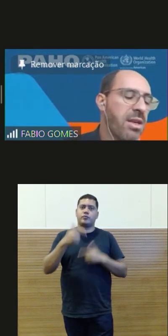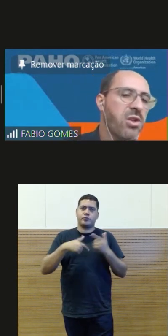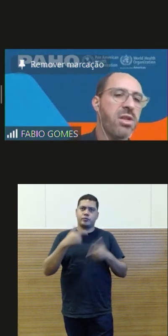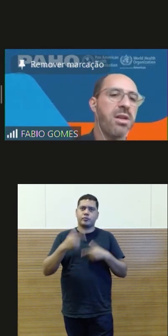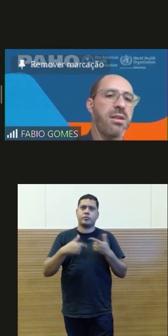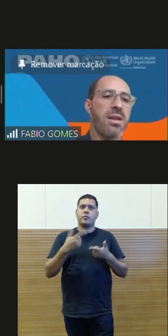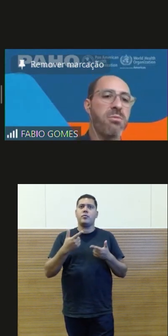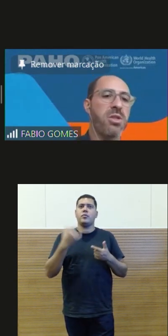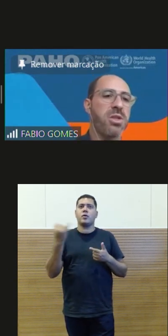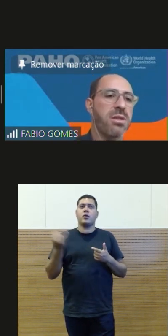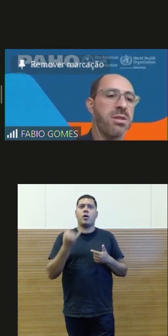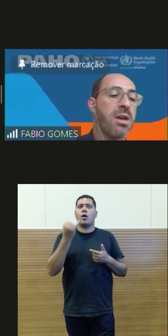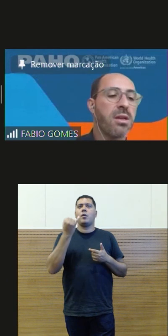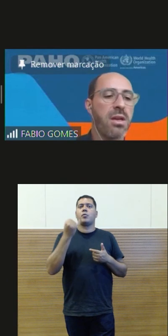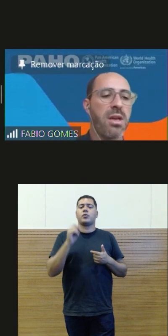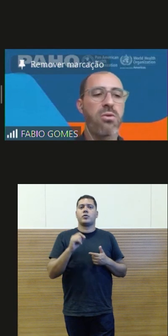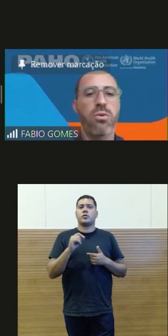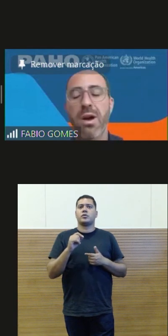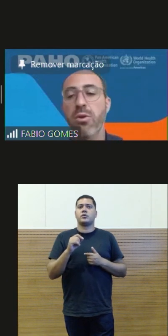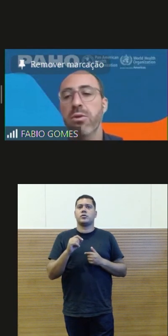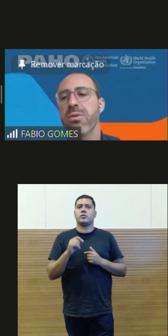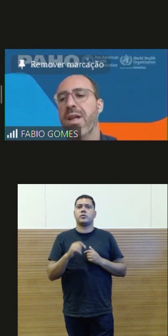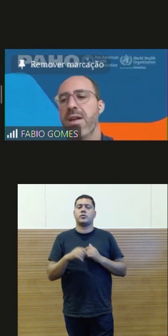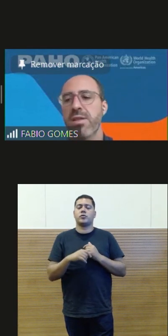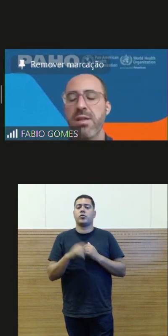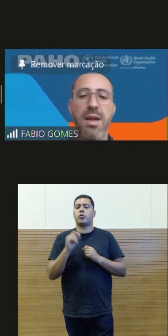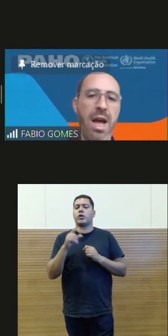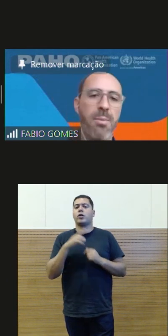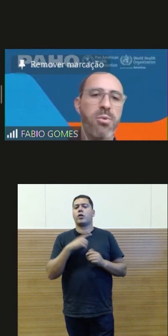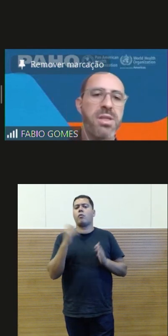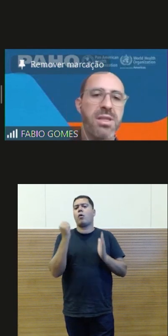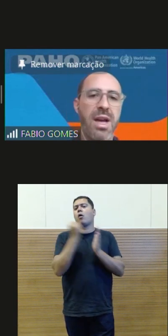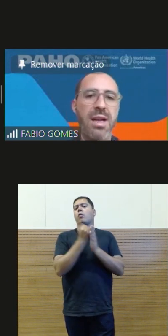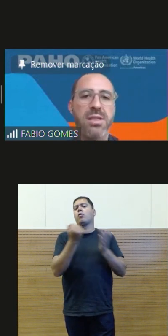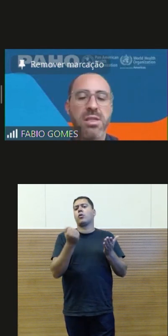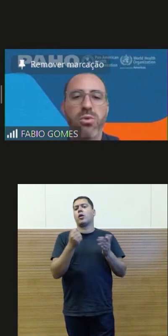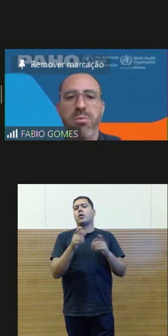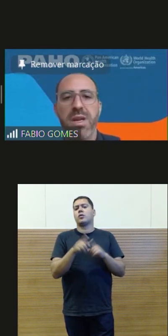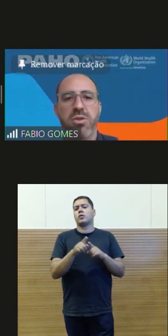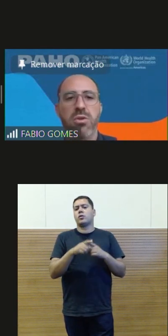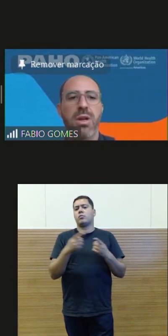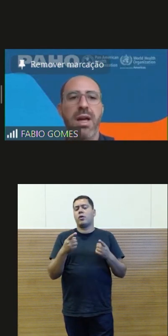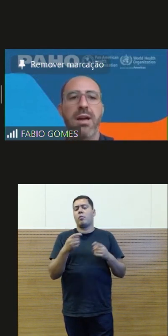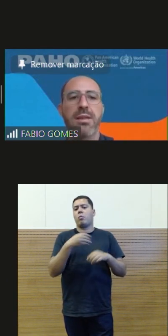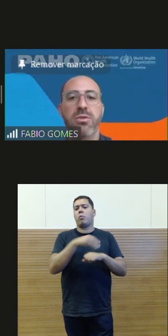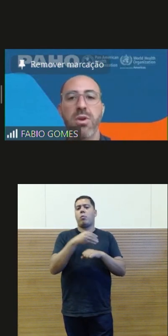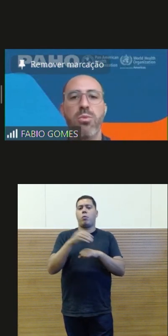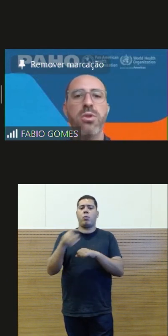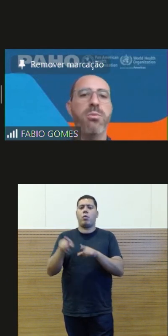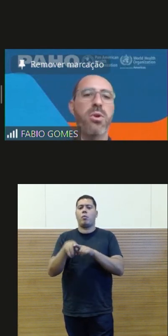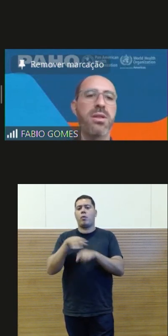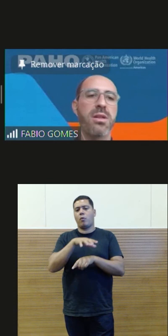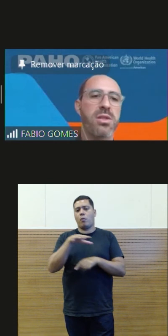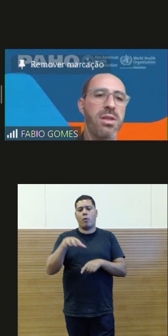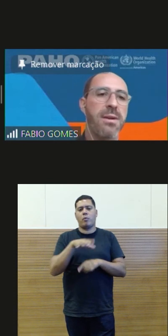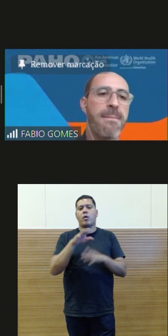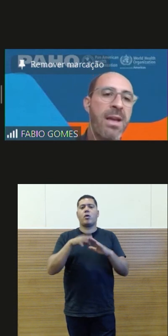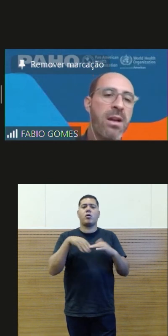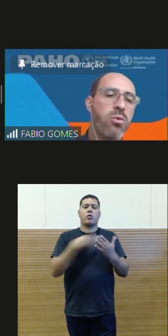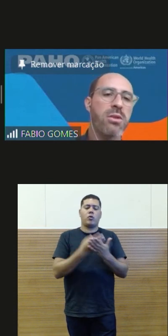of synergy in the measures that regulate, and